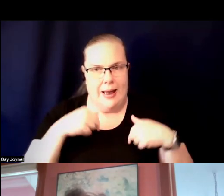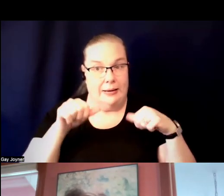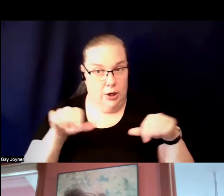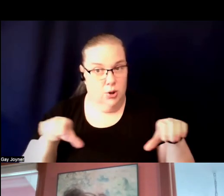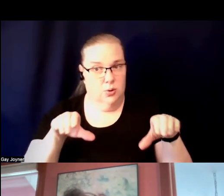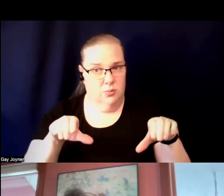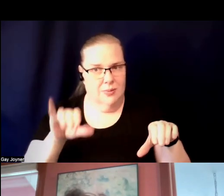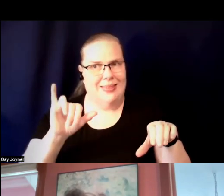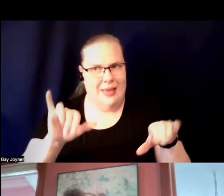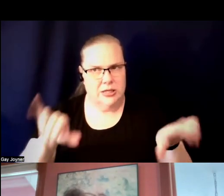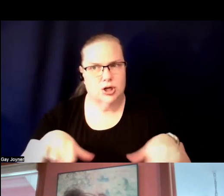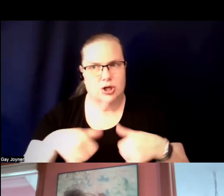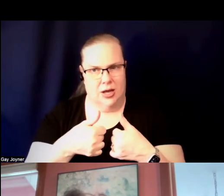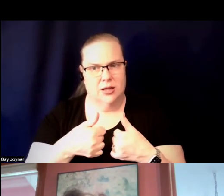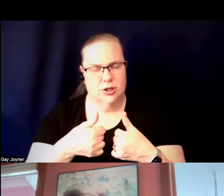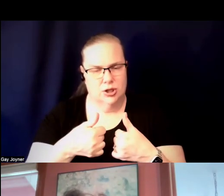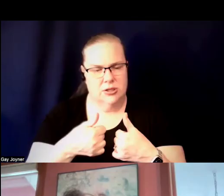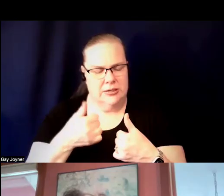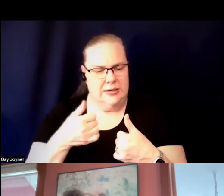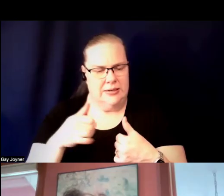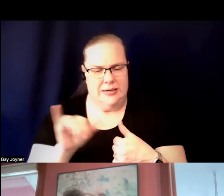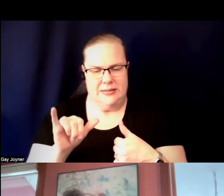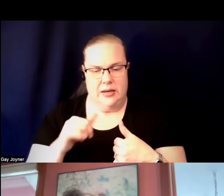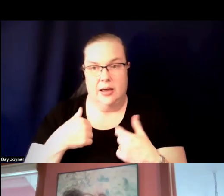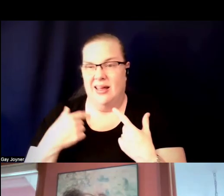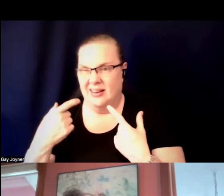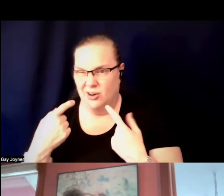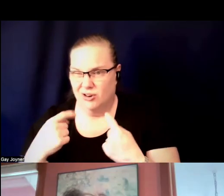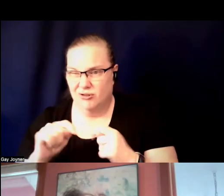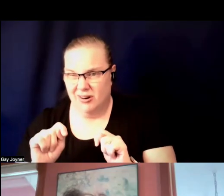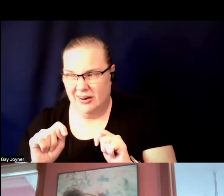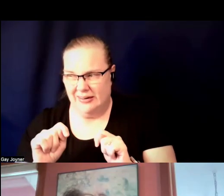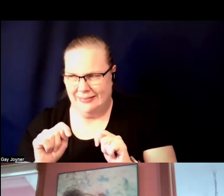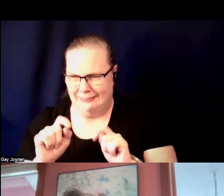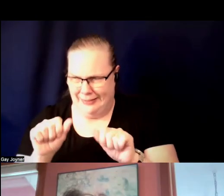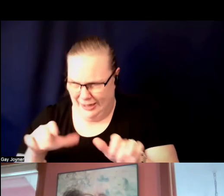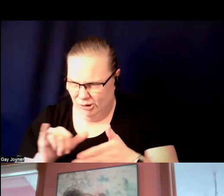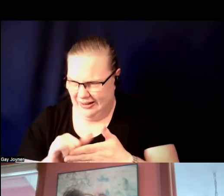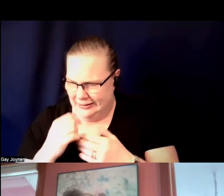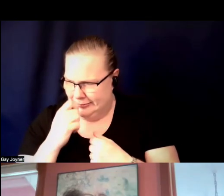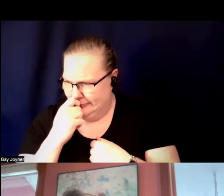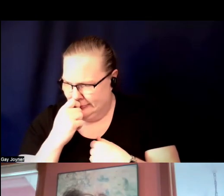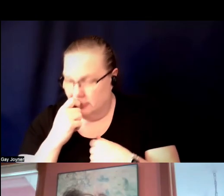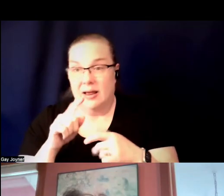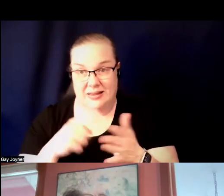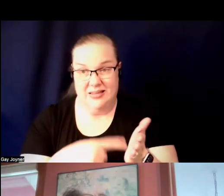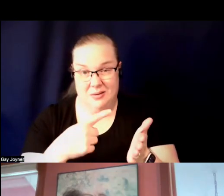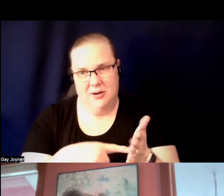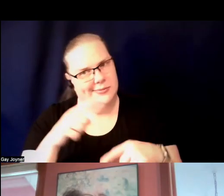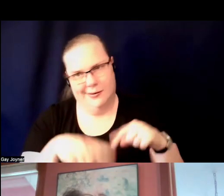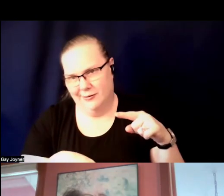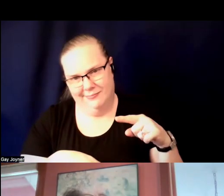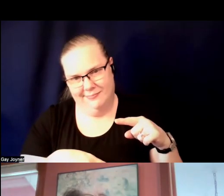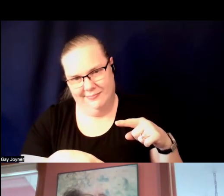the challenge. Mm. It's like, I'm going to try this. I really don't know if I could pull it off. And there have been times when I couldn't, and I've